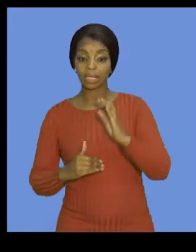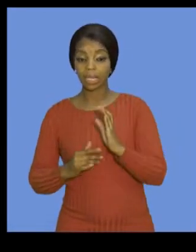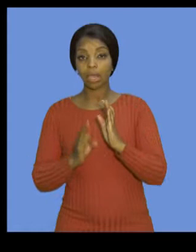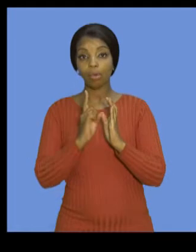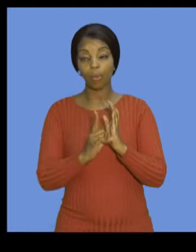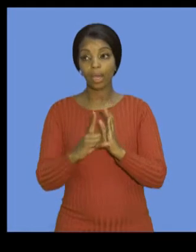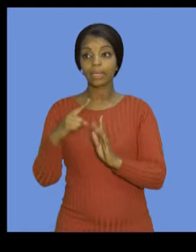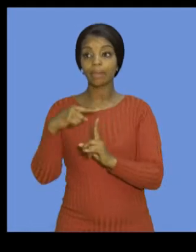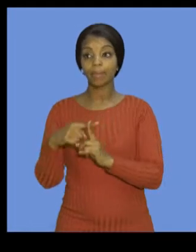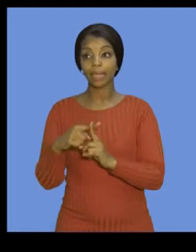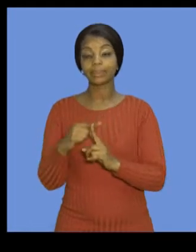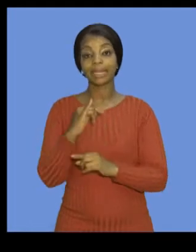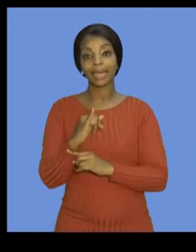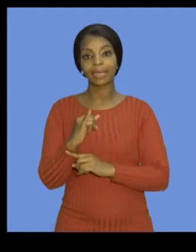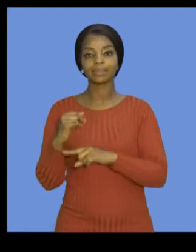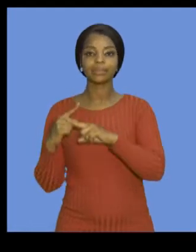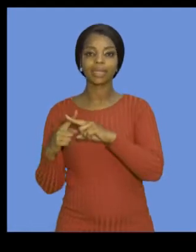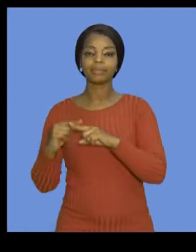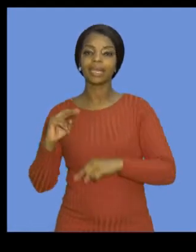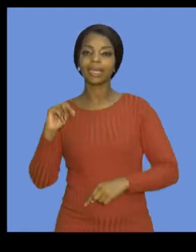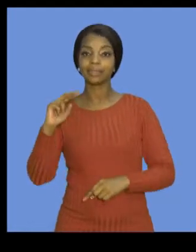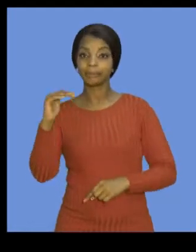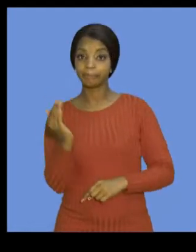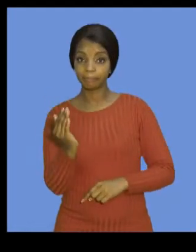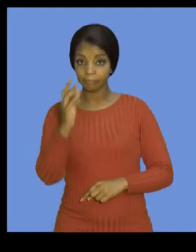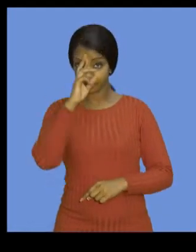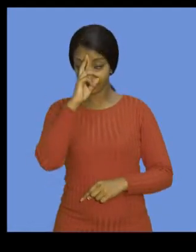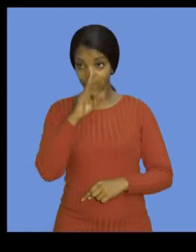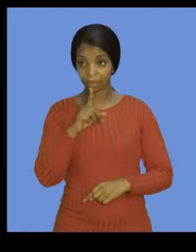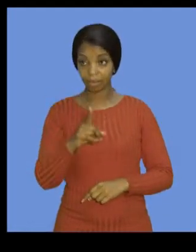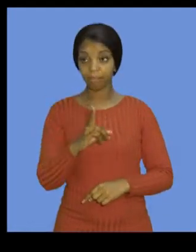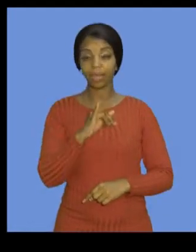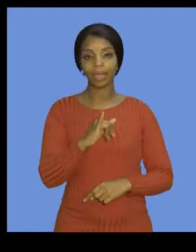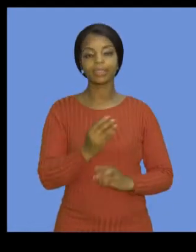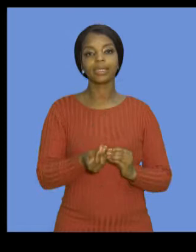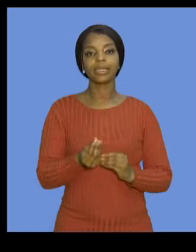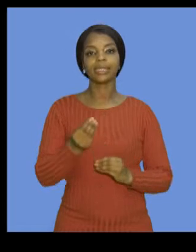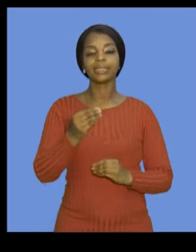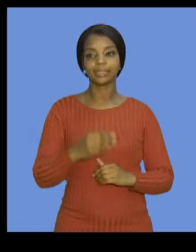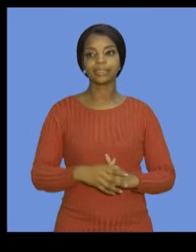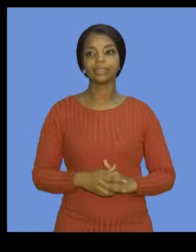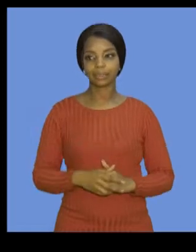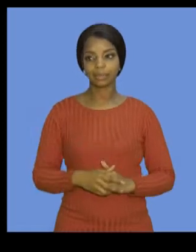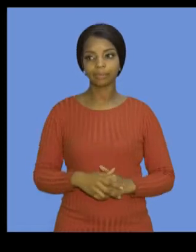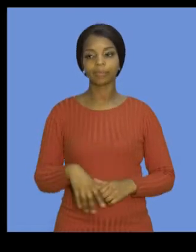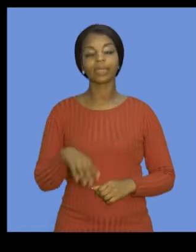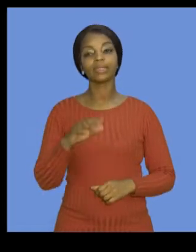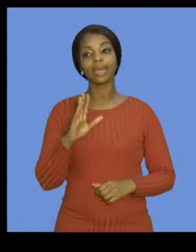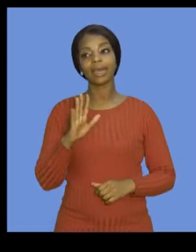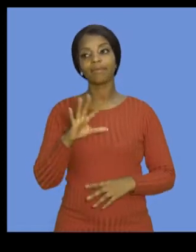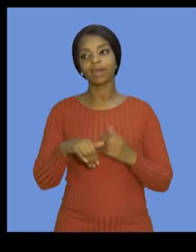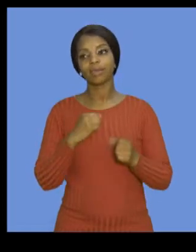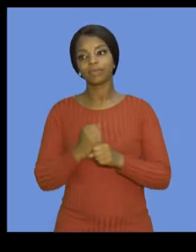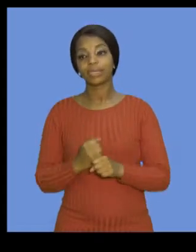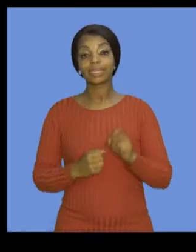I multiplied by N, right? Remember, I is the interest, which is the 12,5. N will be the 5